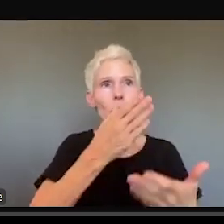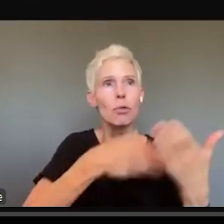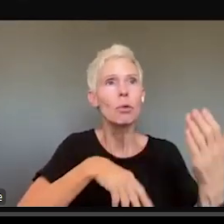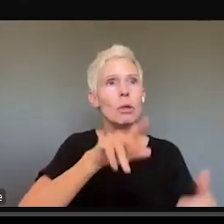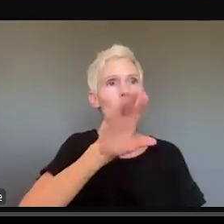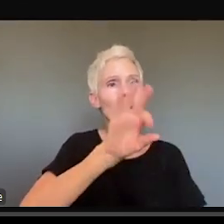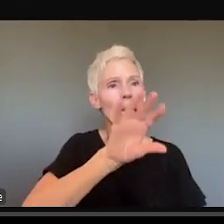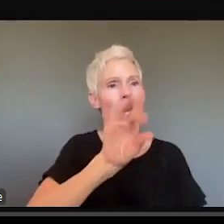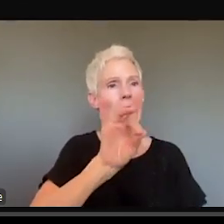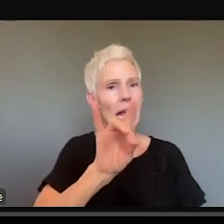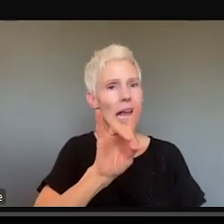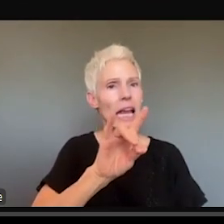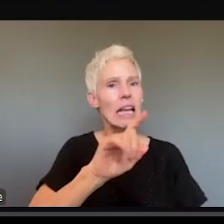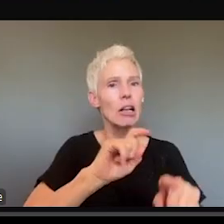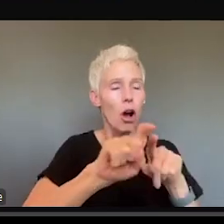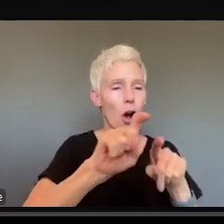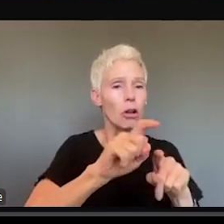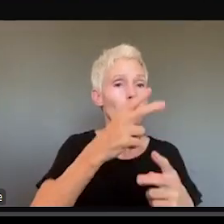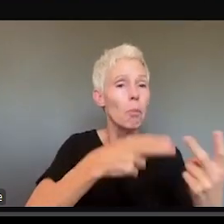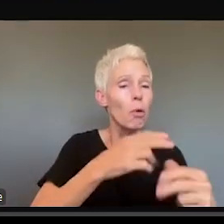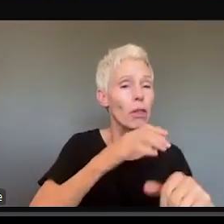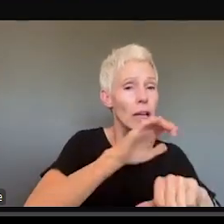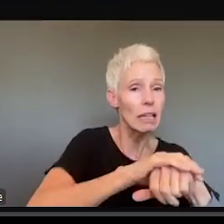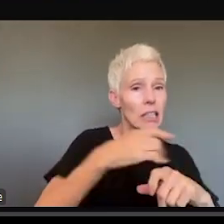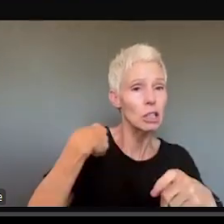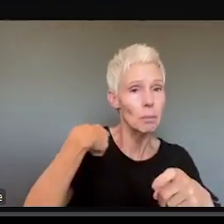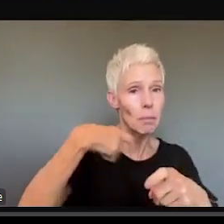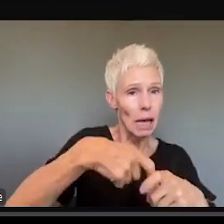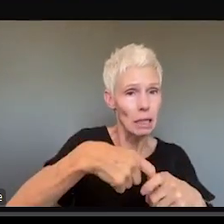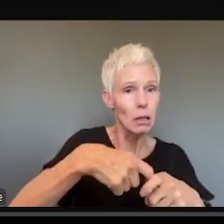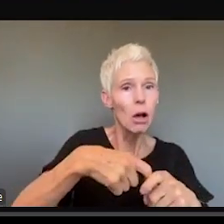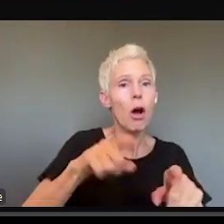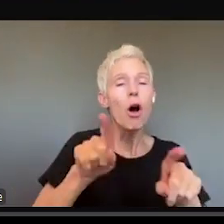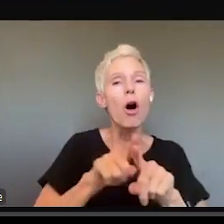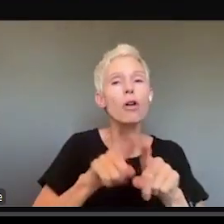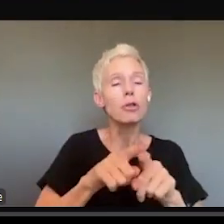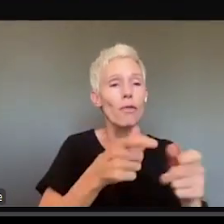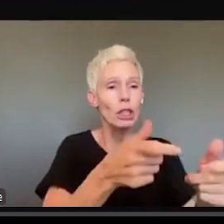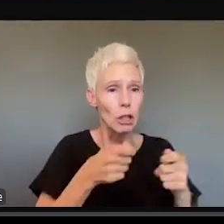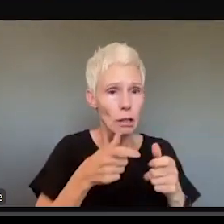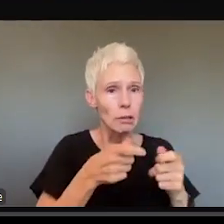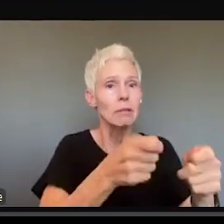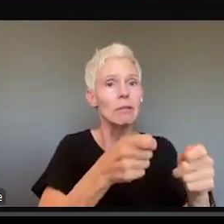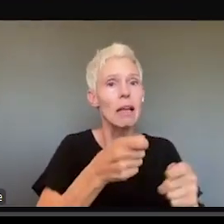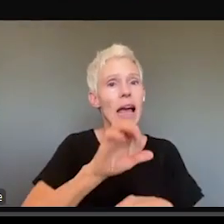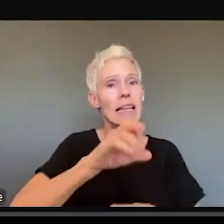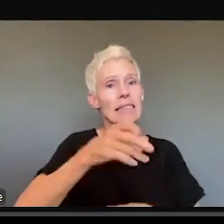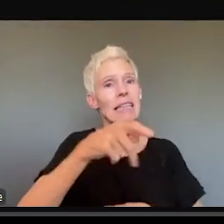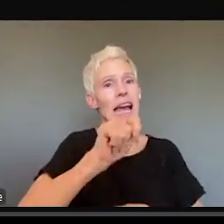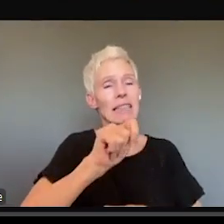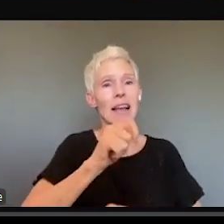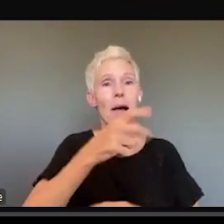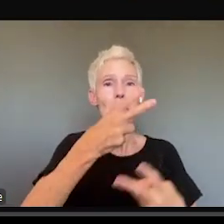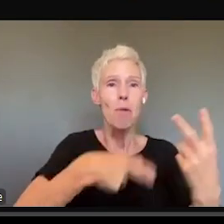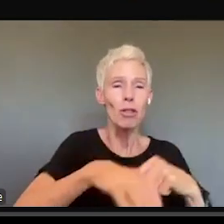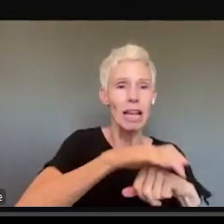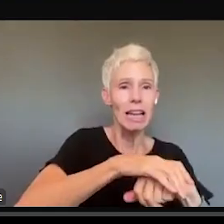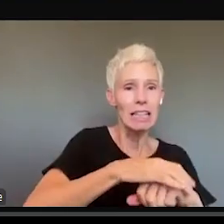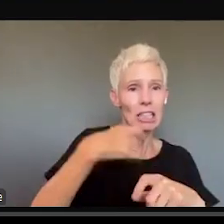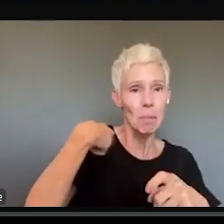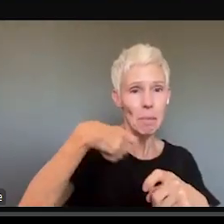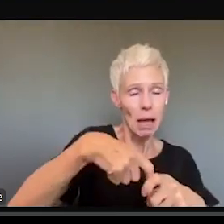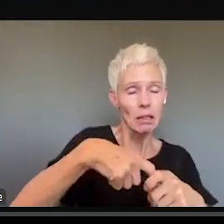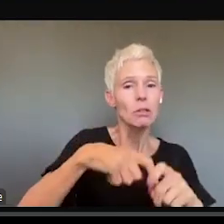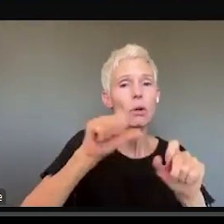calls in English and in Spanish, and then we take them in chat and text both in English and in Spanish. So we're actually able to